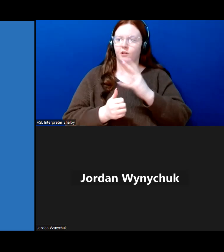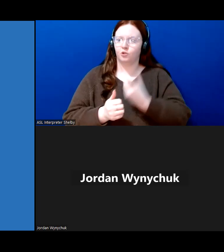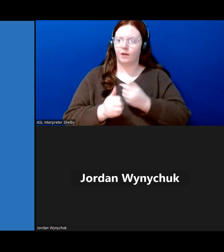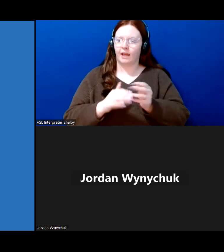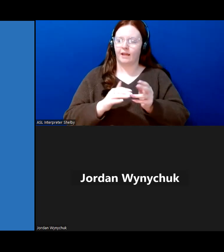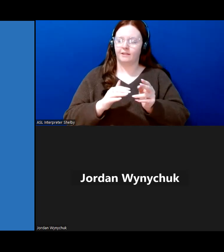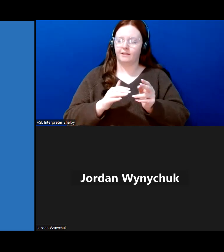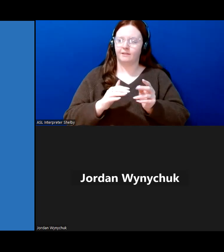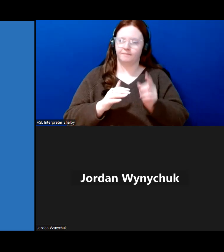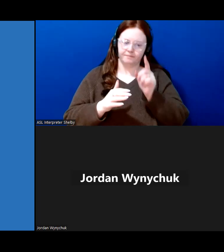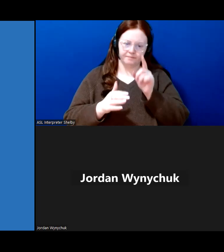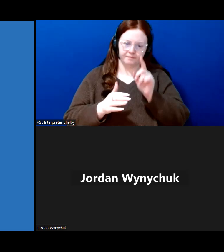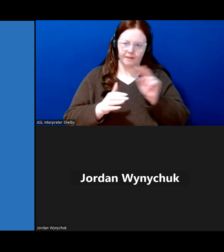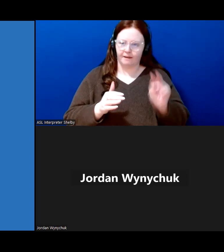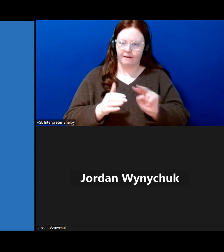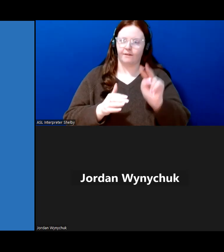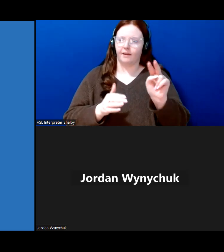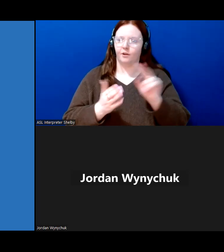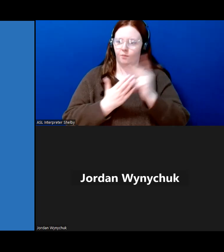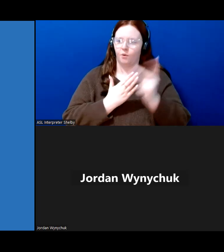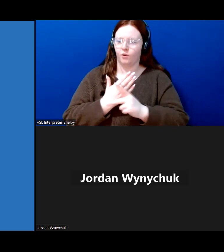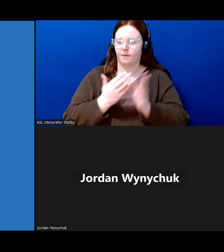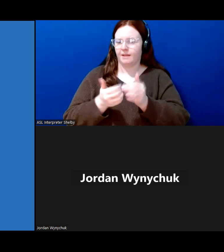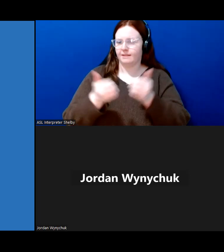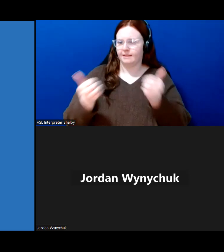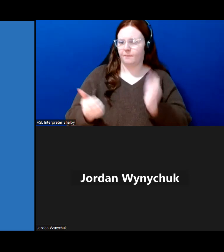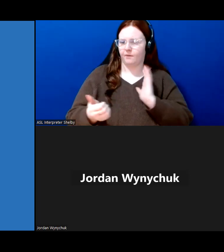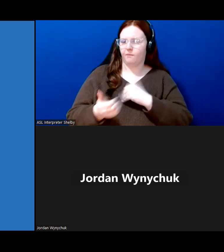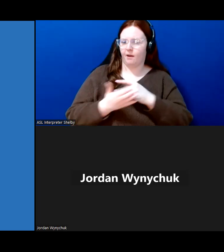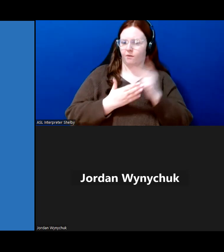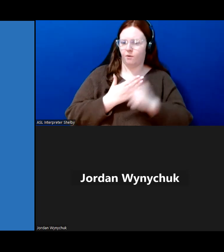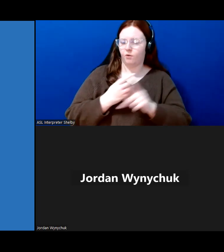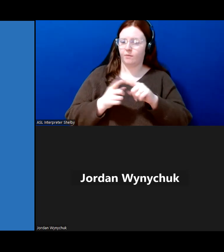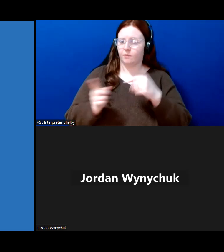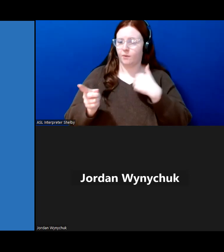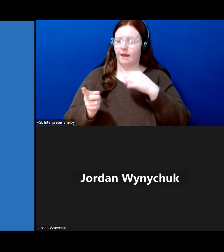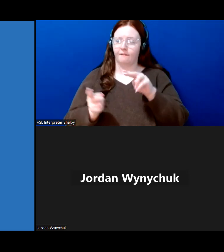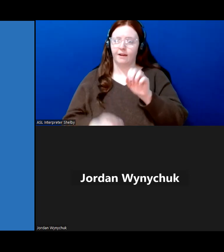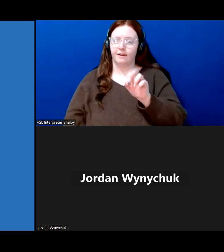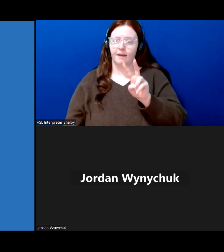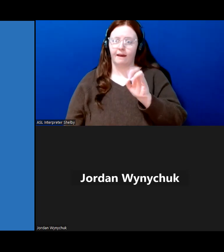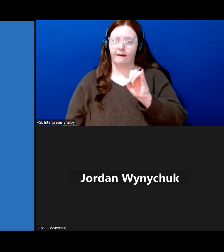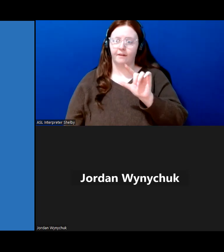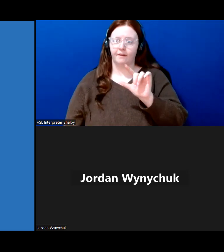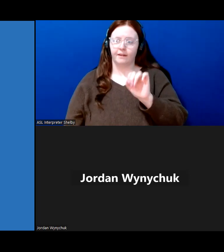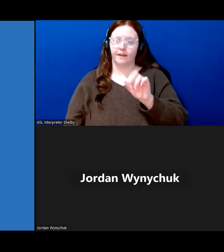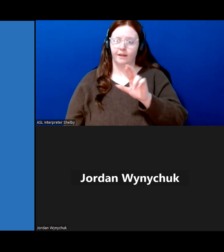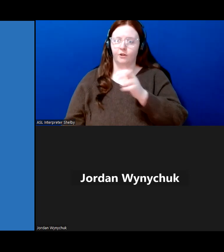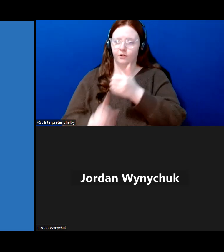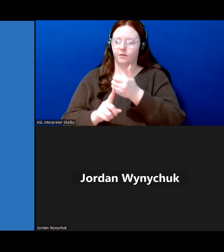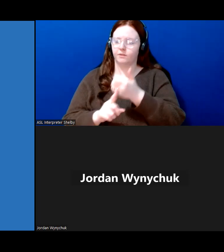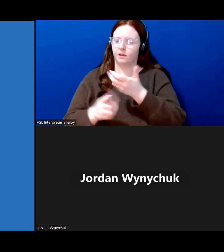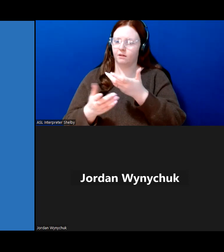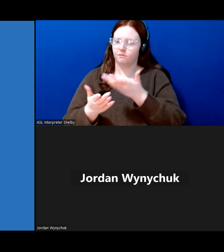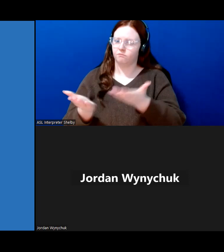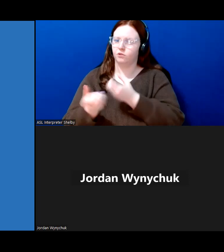that's separate from the programs that I oversee, but we do have a trans support navigator that's been hired to support trans, non-binary,